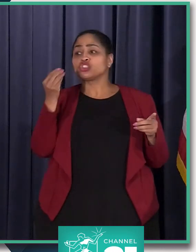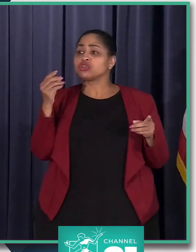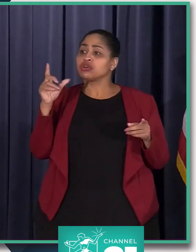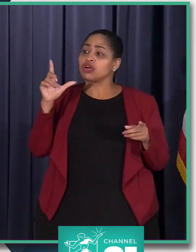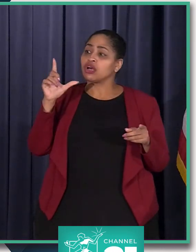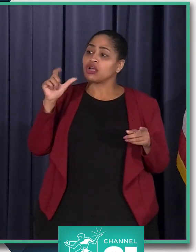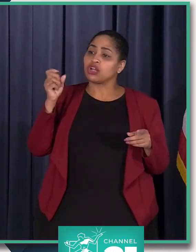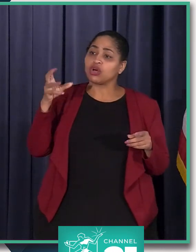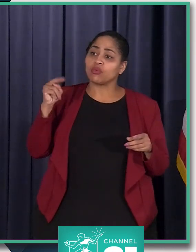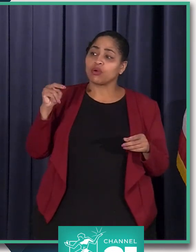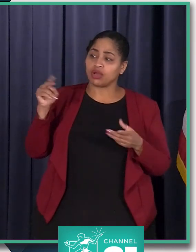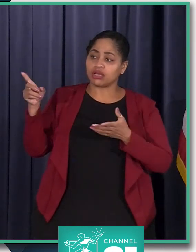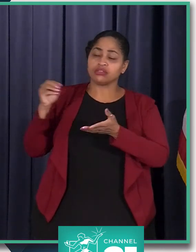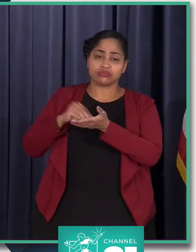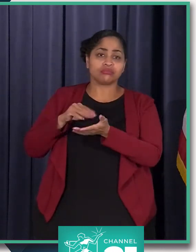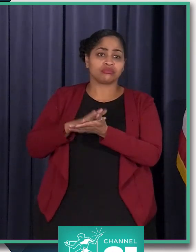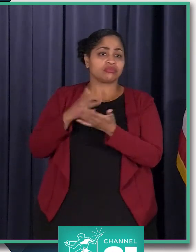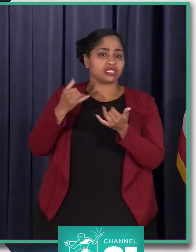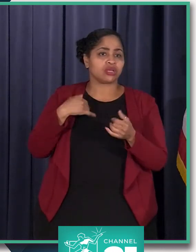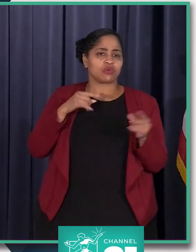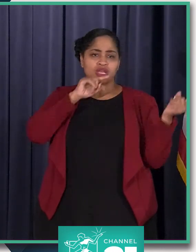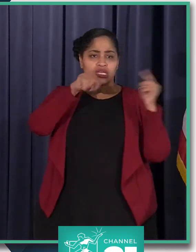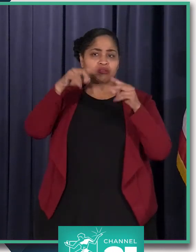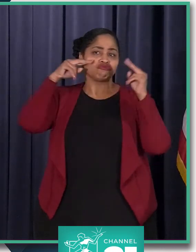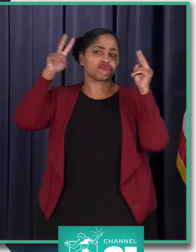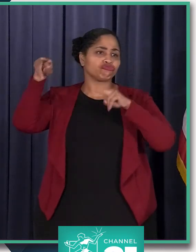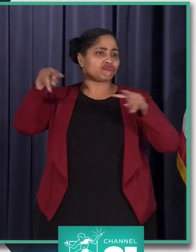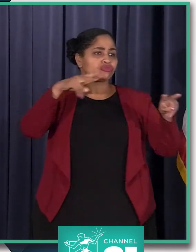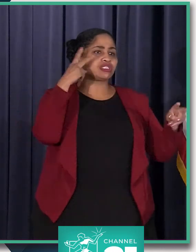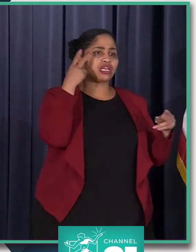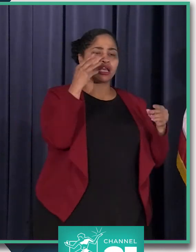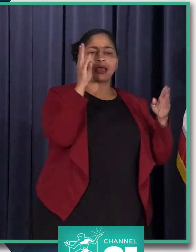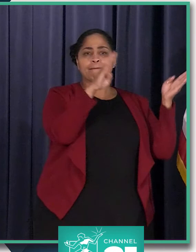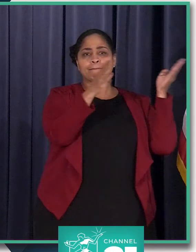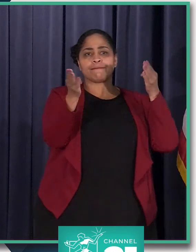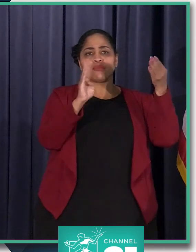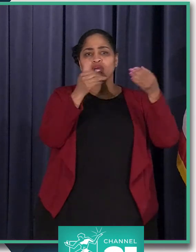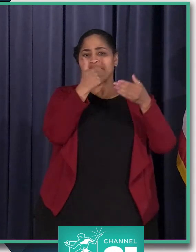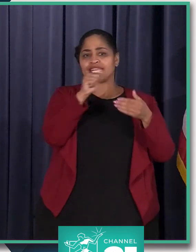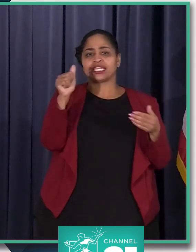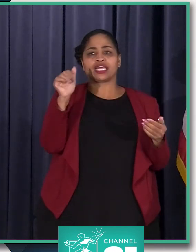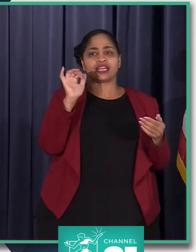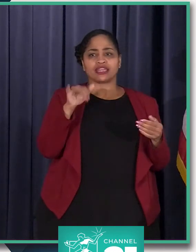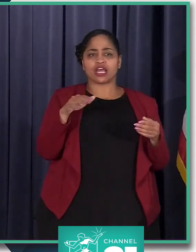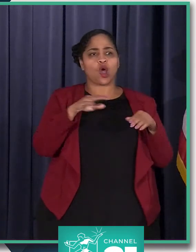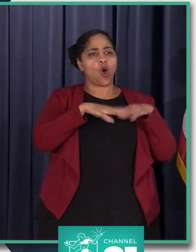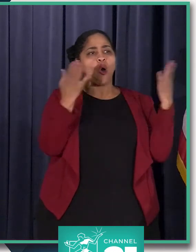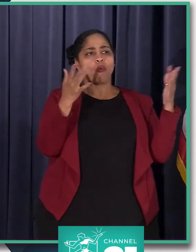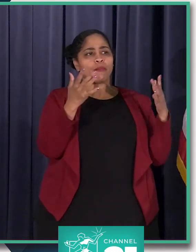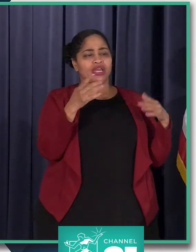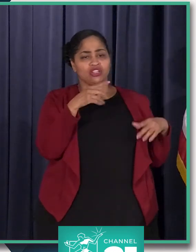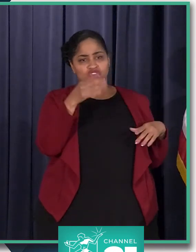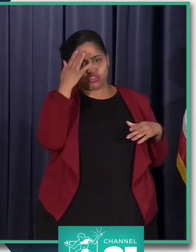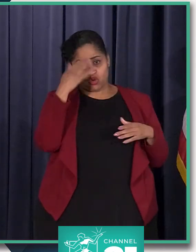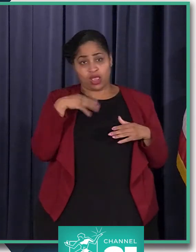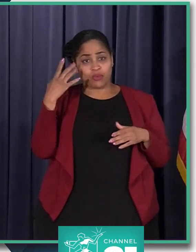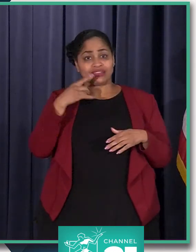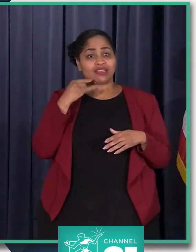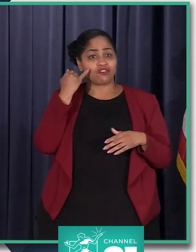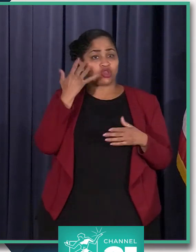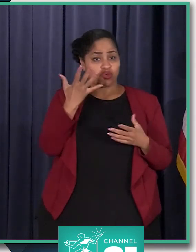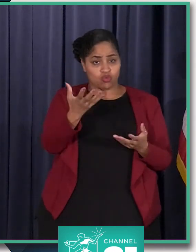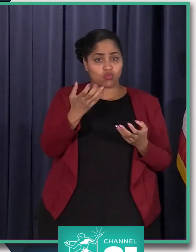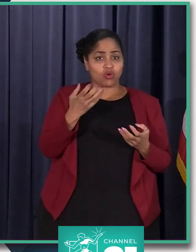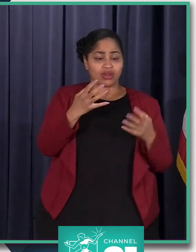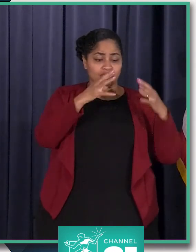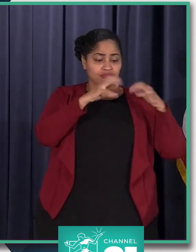Lawan Council is taking that down. We will get out on your block and we will board up anything that is open. And you know what I'm going to say. If you want to get